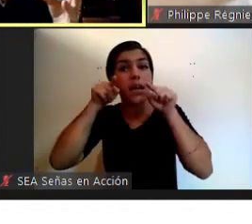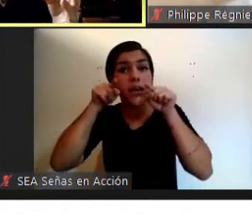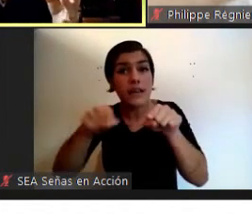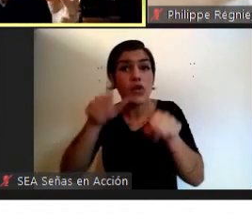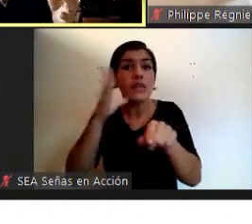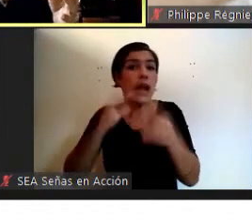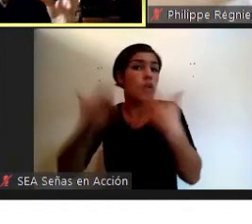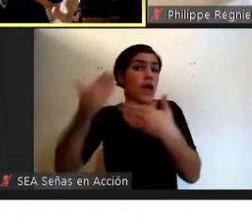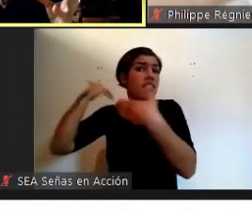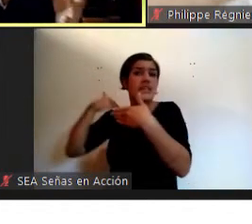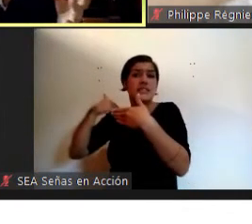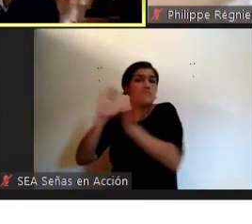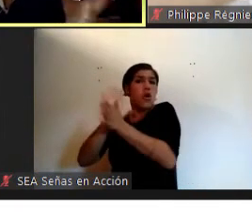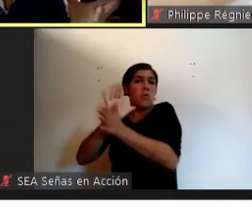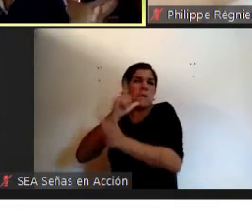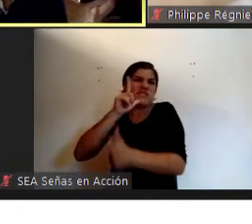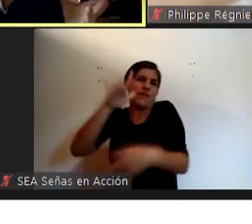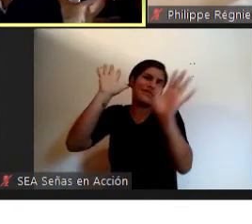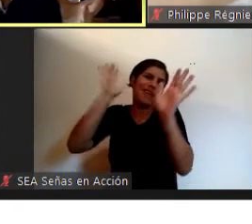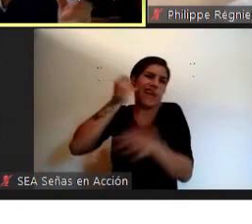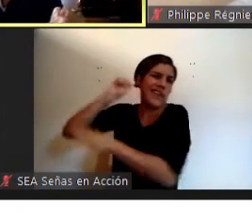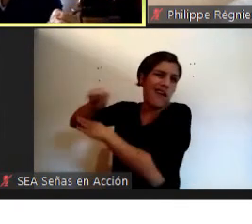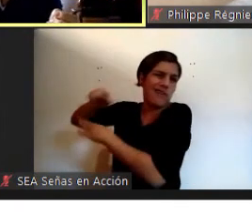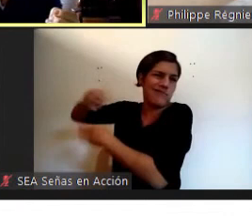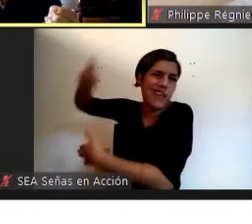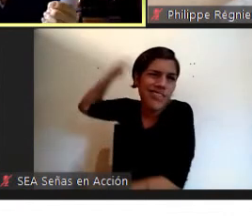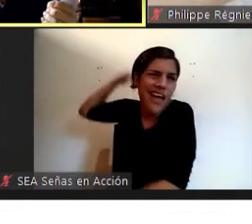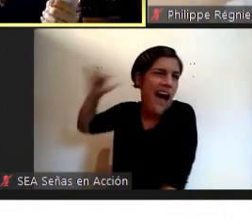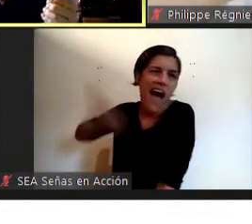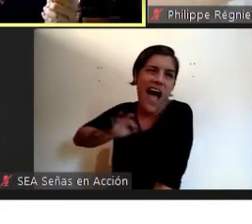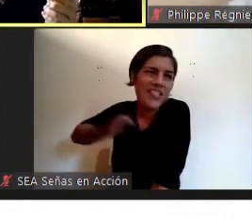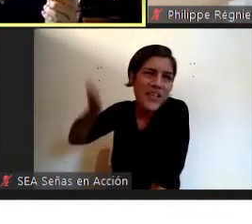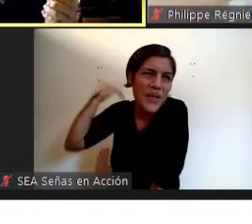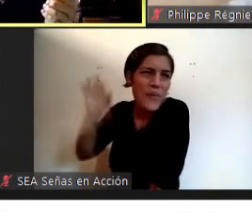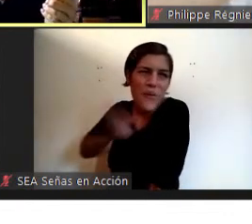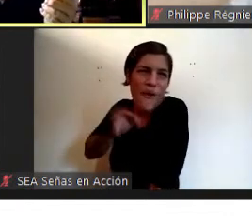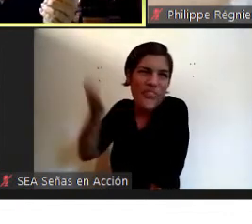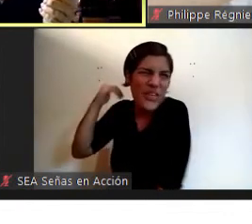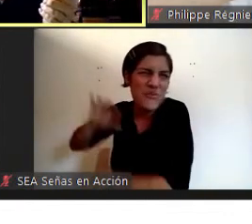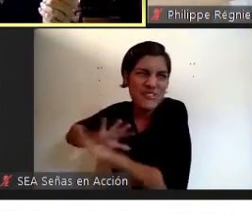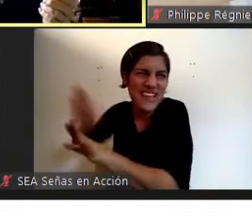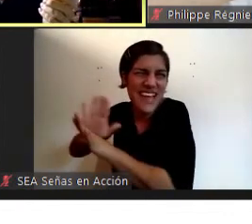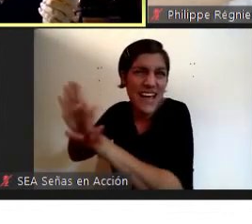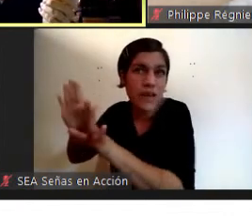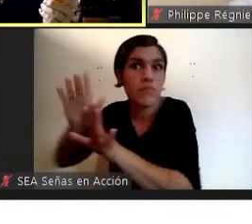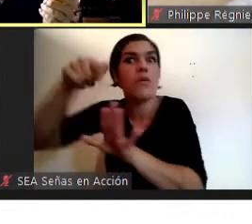that believed was very much actualized.